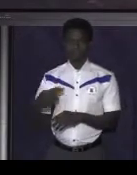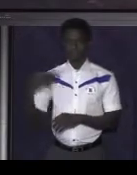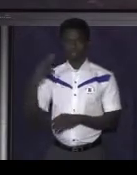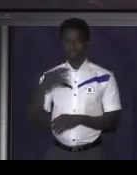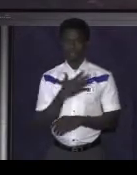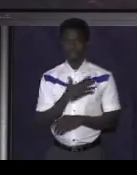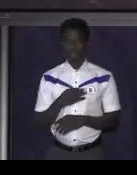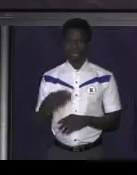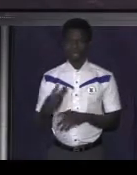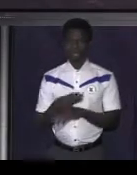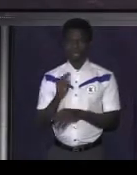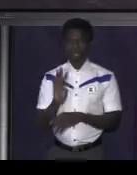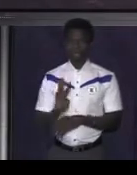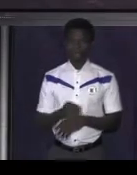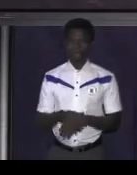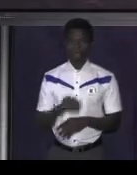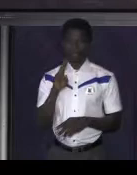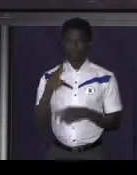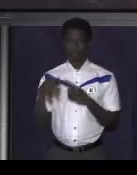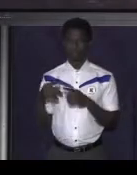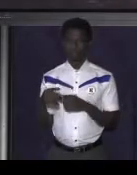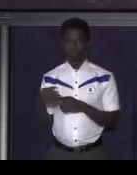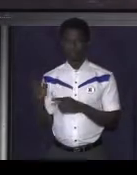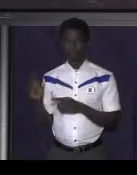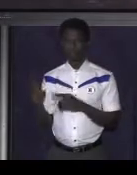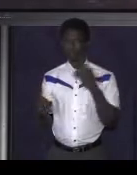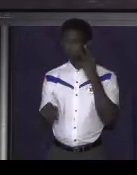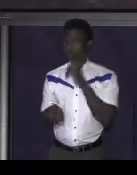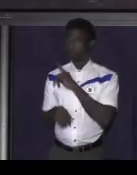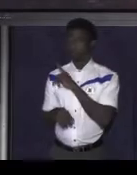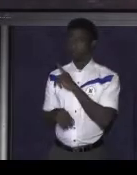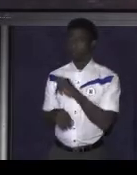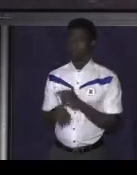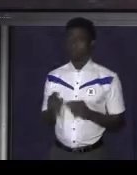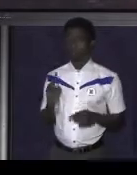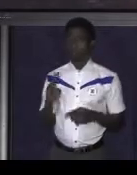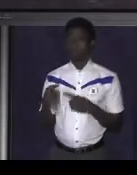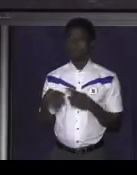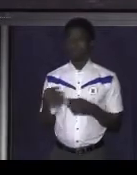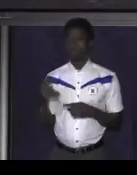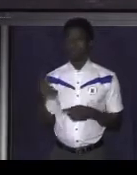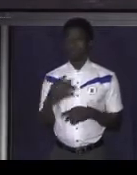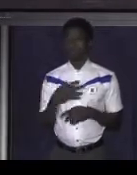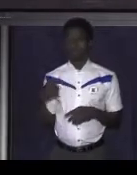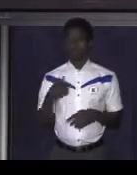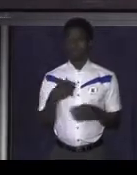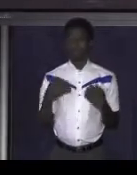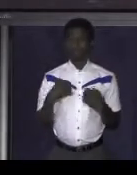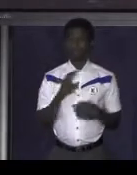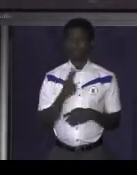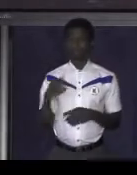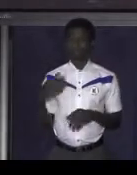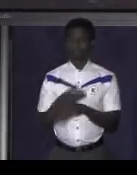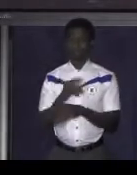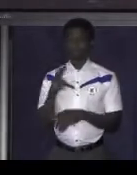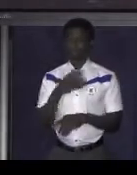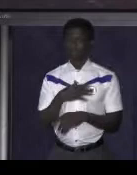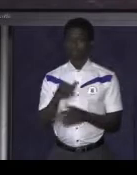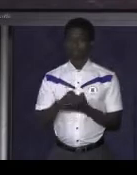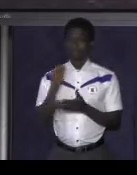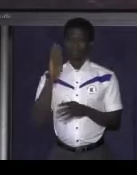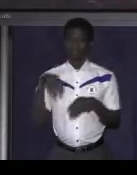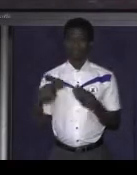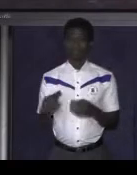times 4. 2 goes here 1, 2 goes here 2. Now we have 22 times 2, and that should give